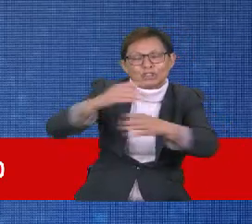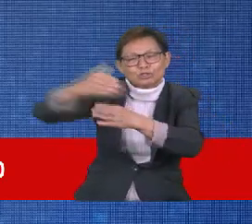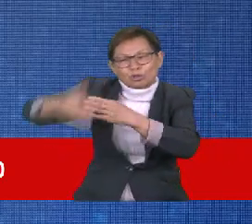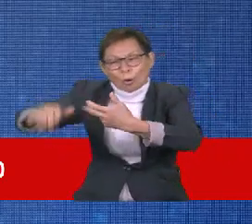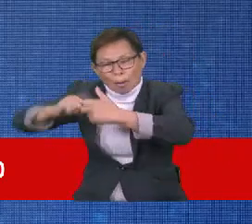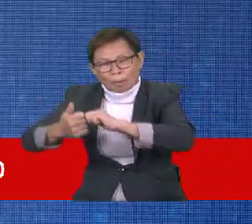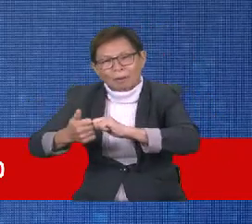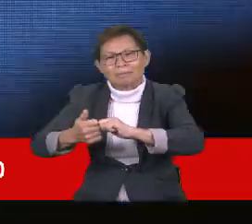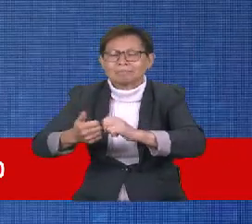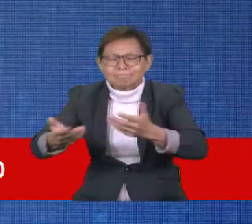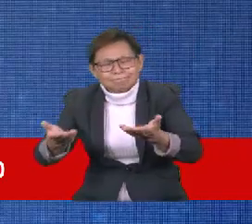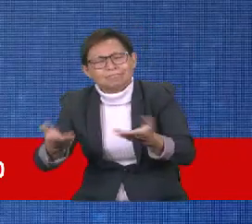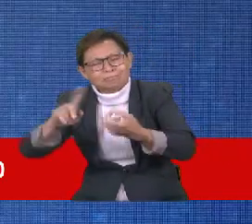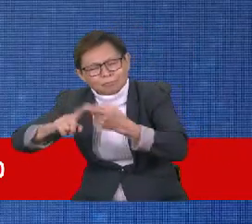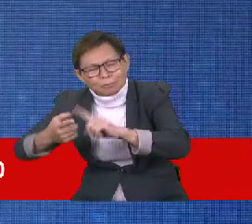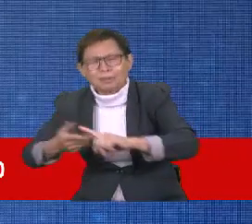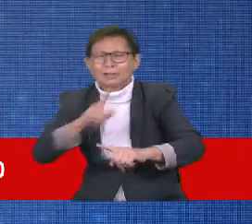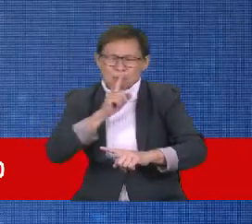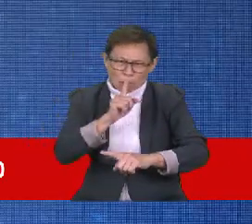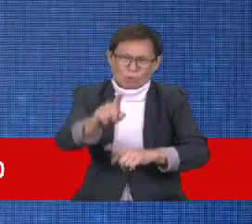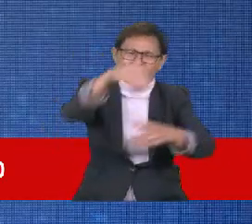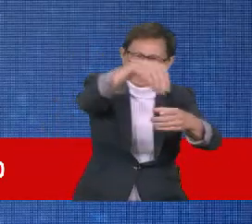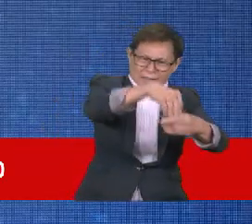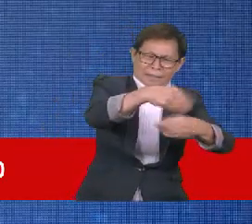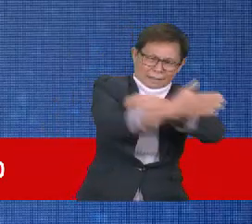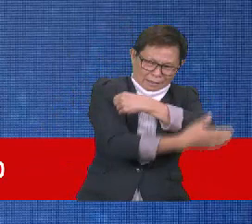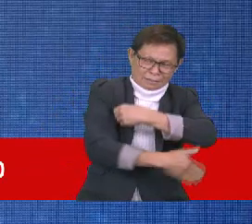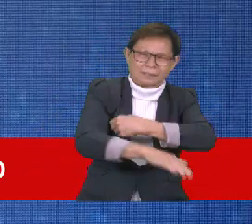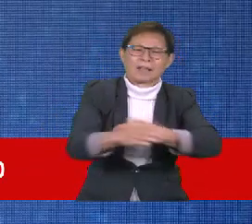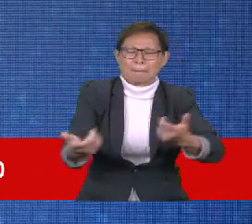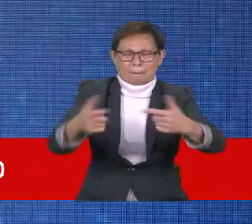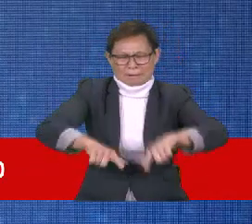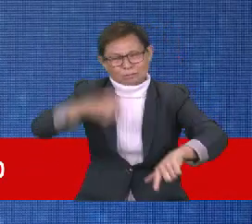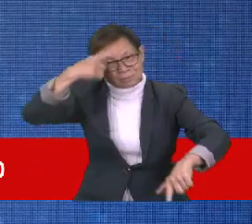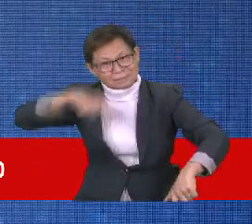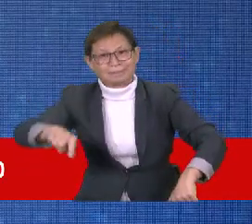amicably. This is purely an internal issue affecting Thailand.